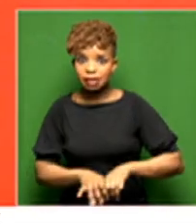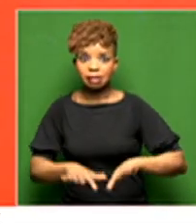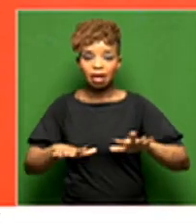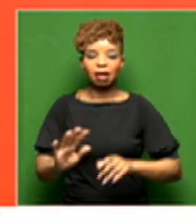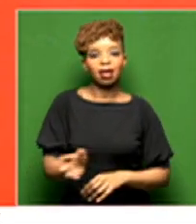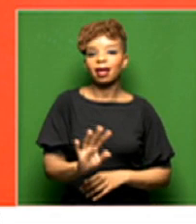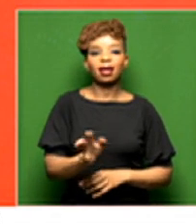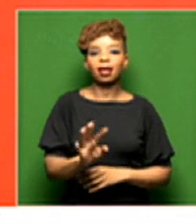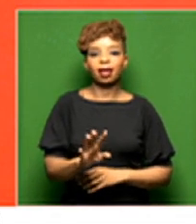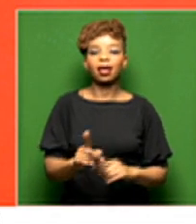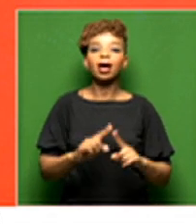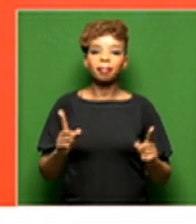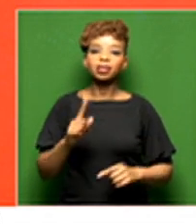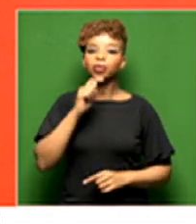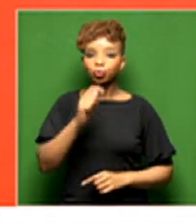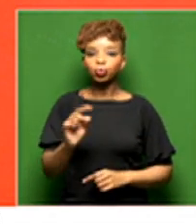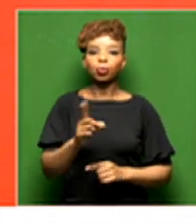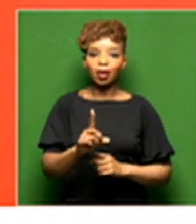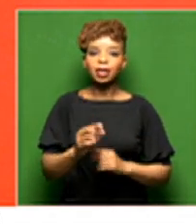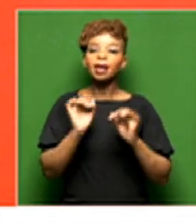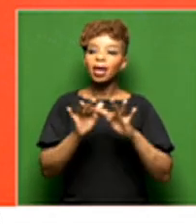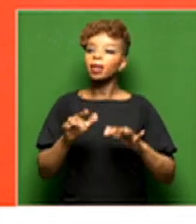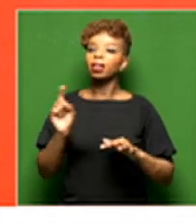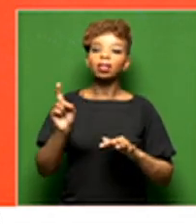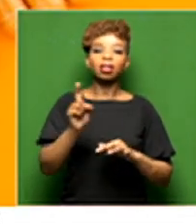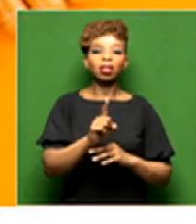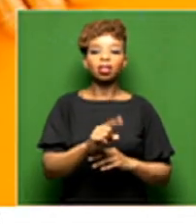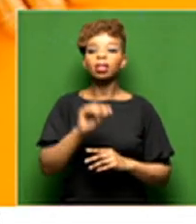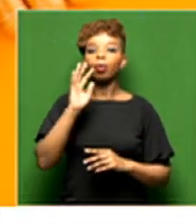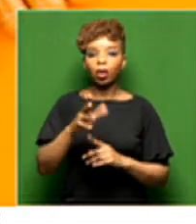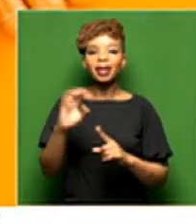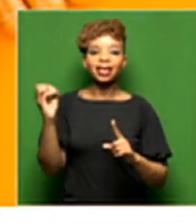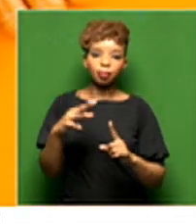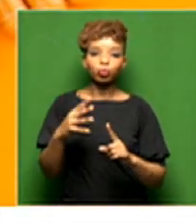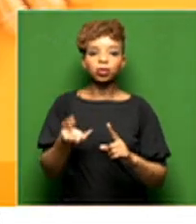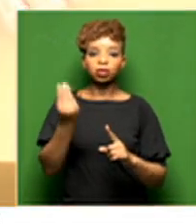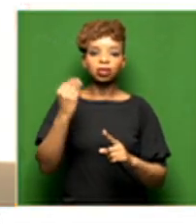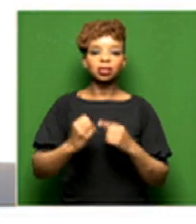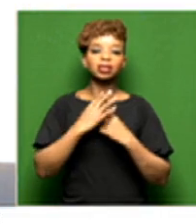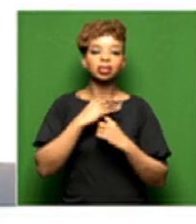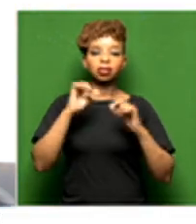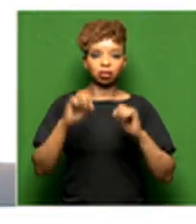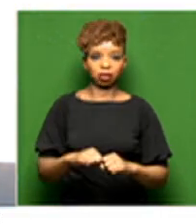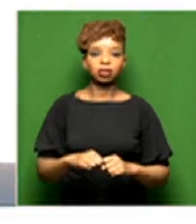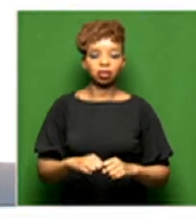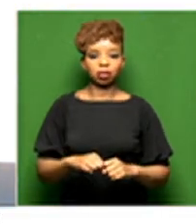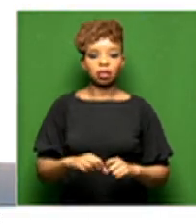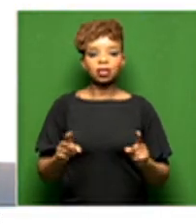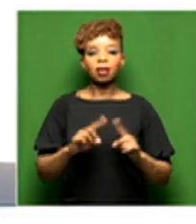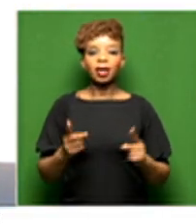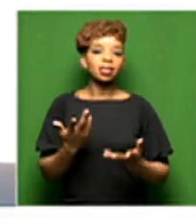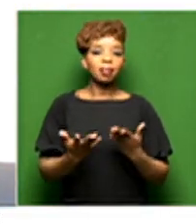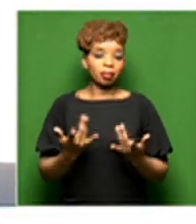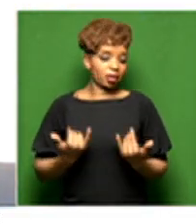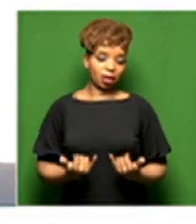will be exposed to coronavirus. The idea that you can self-isolate yourself for the rest of your life and never be exposed to corona or the next virus